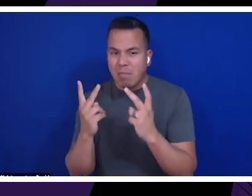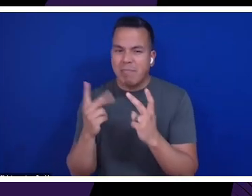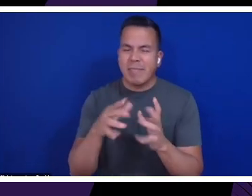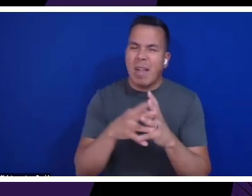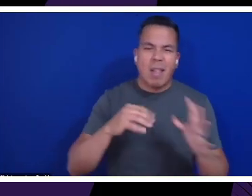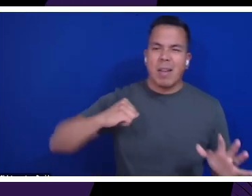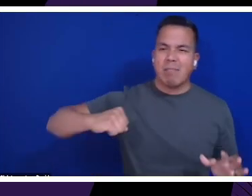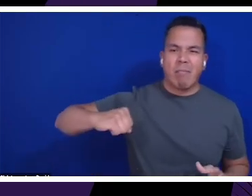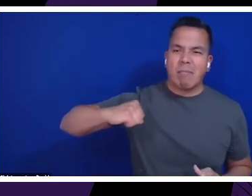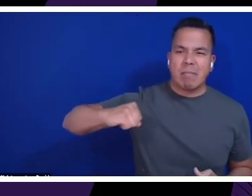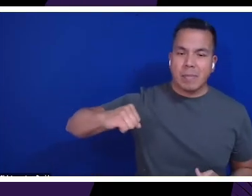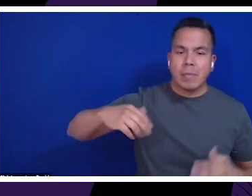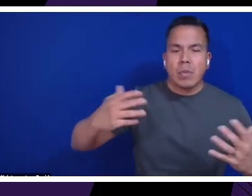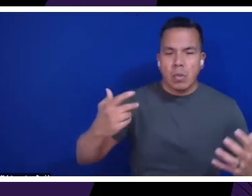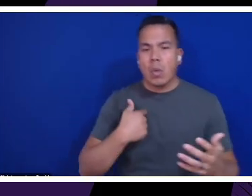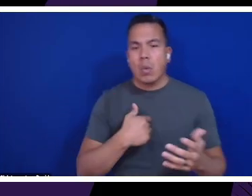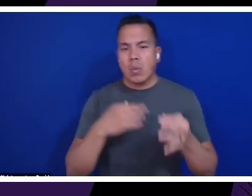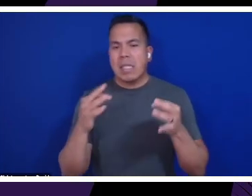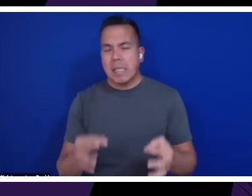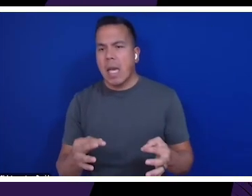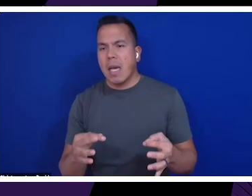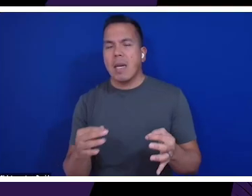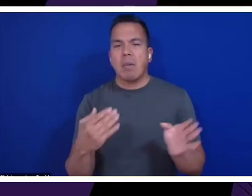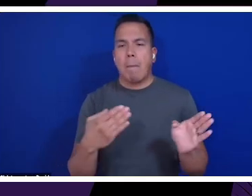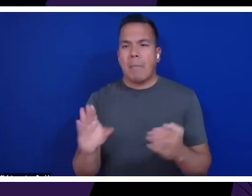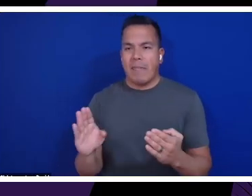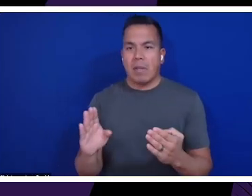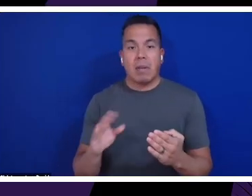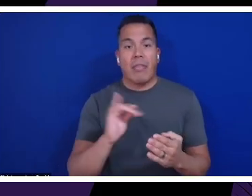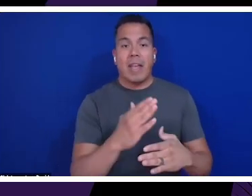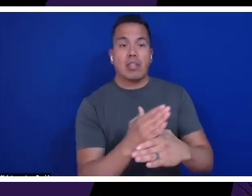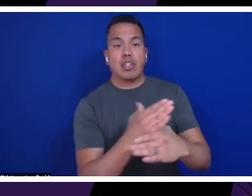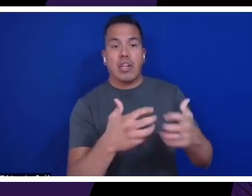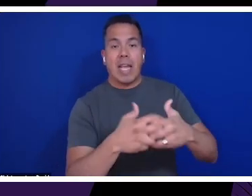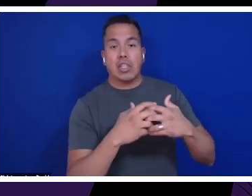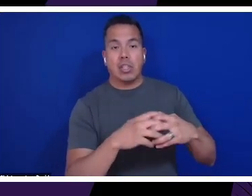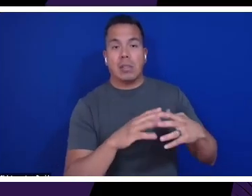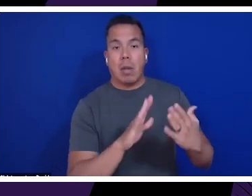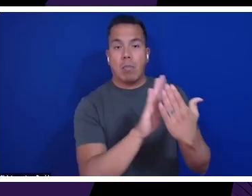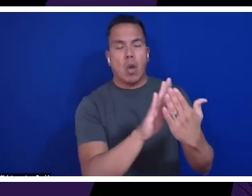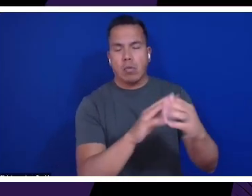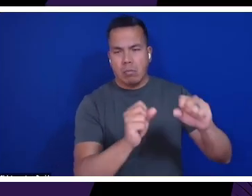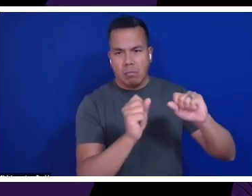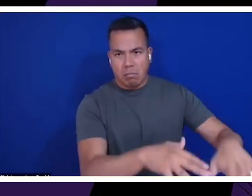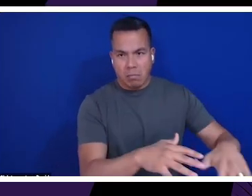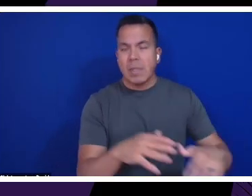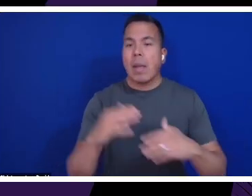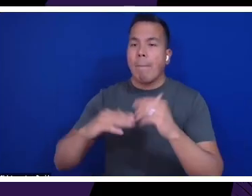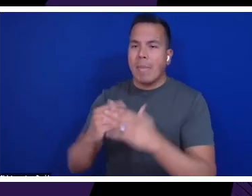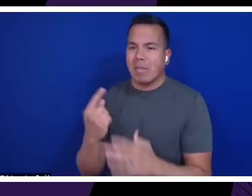we made a pivotal decision to abandon the shared engine approach entirely and build a self-contained Kotlin